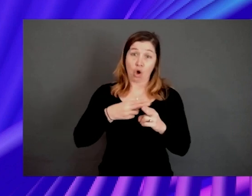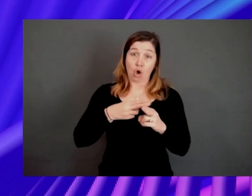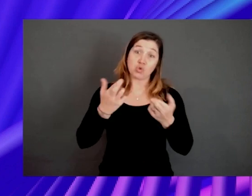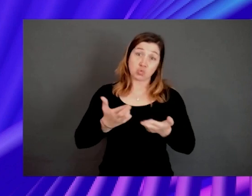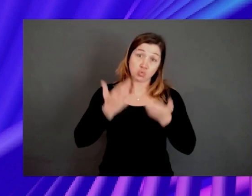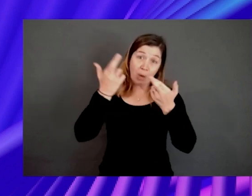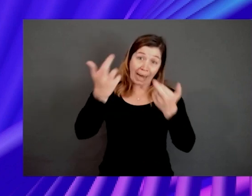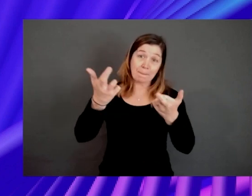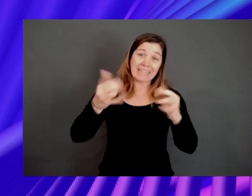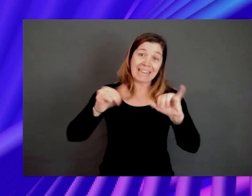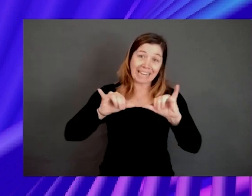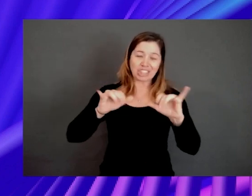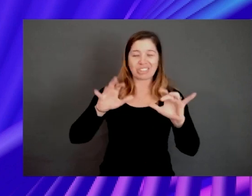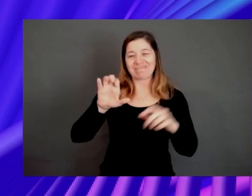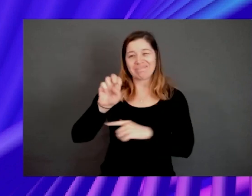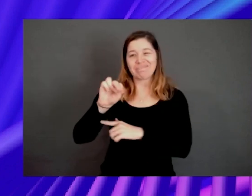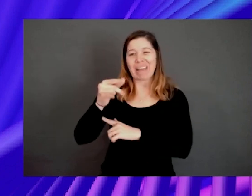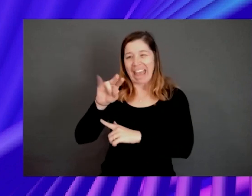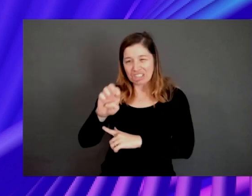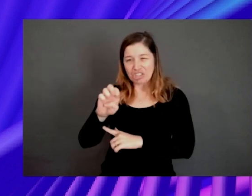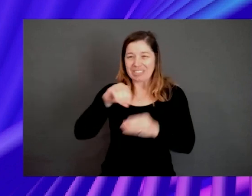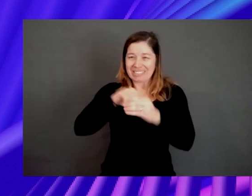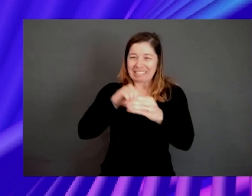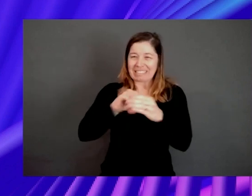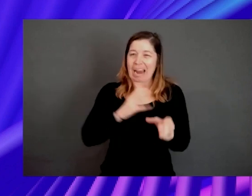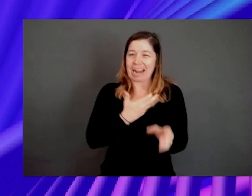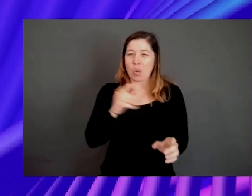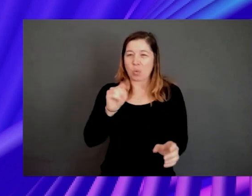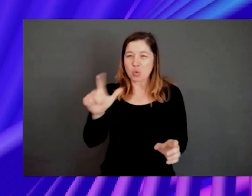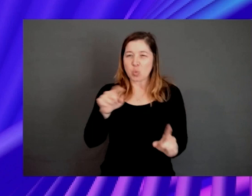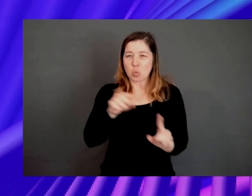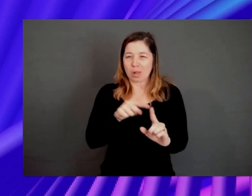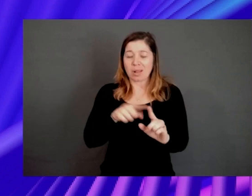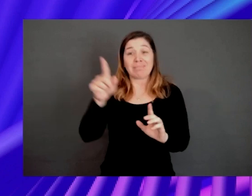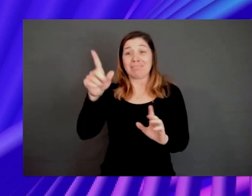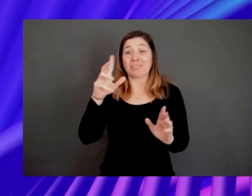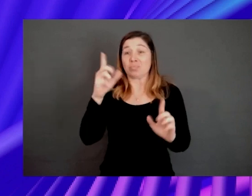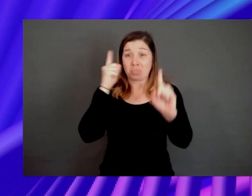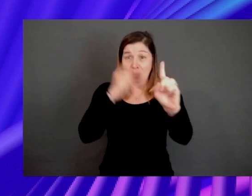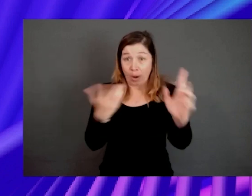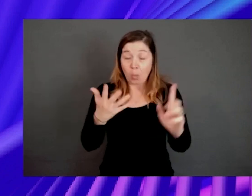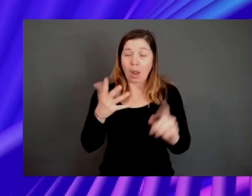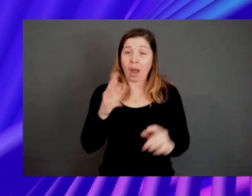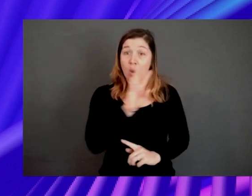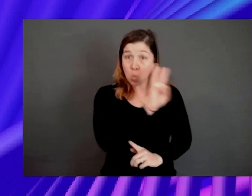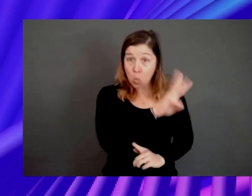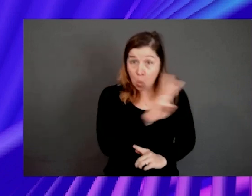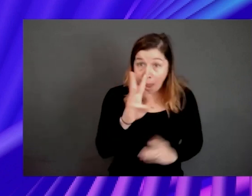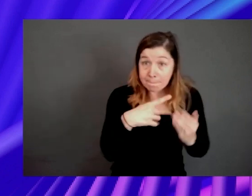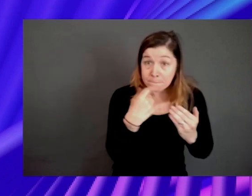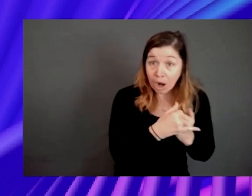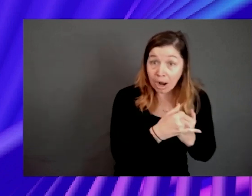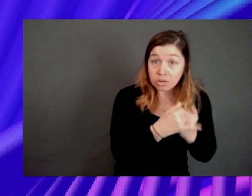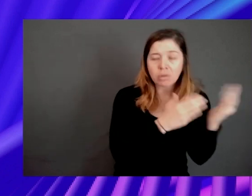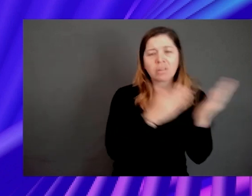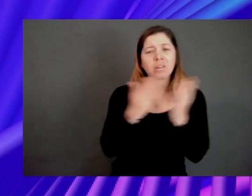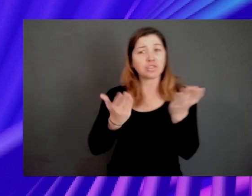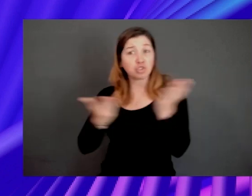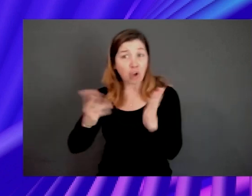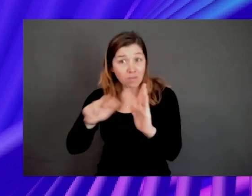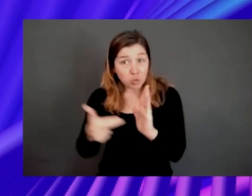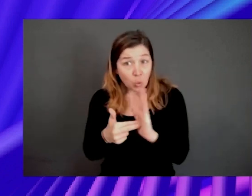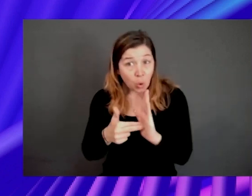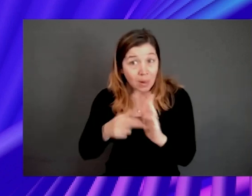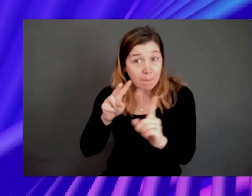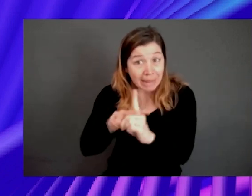tooling, which goes to look to see, like, is this a web project or is this a service role application? Okay. What NuGet packages do you have? Try to